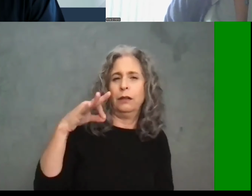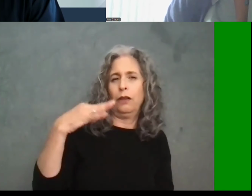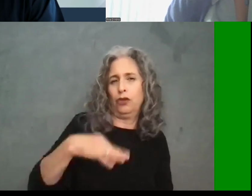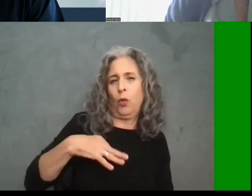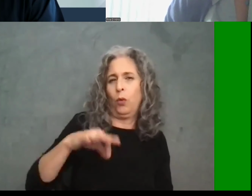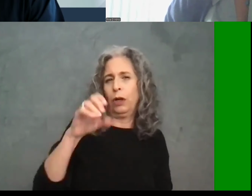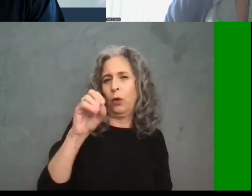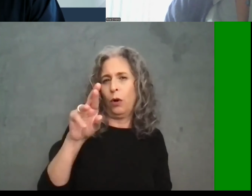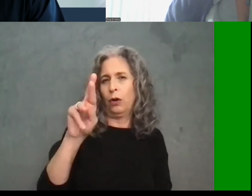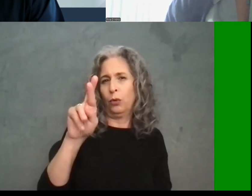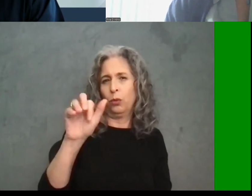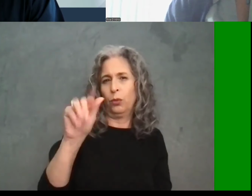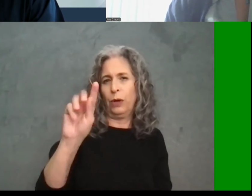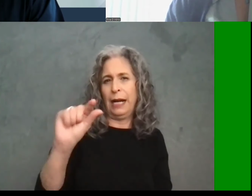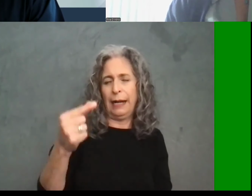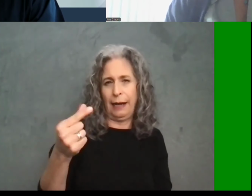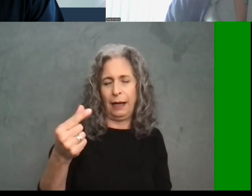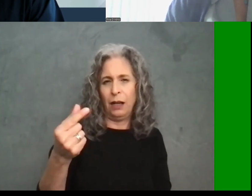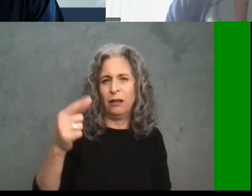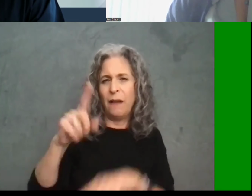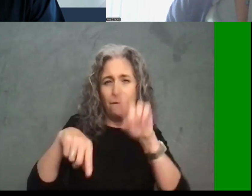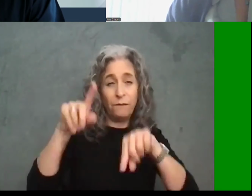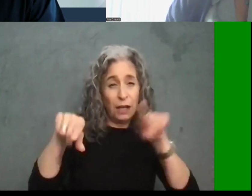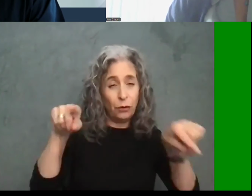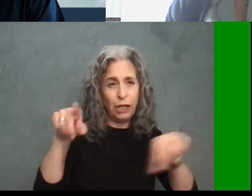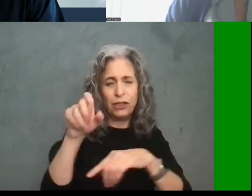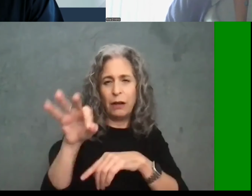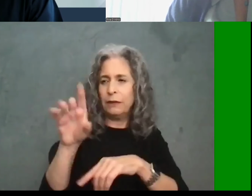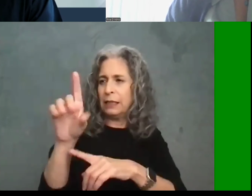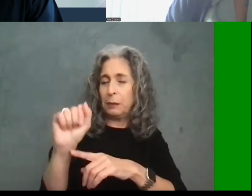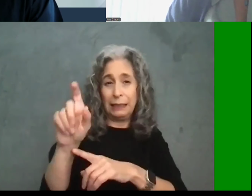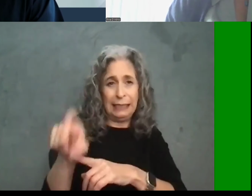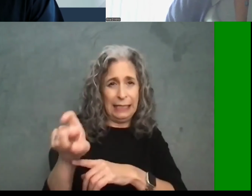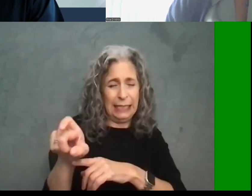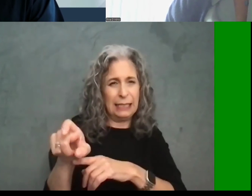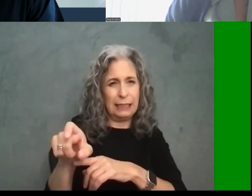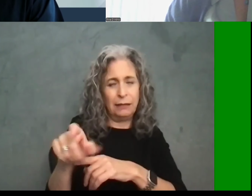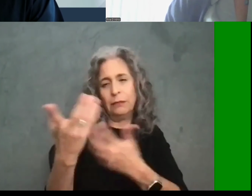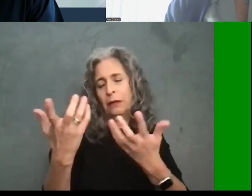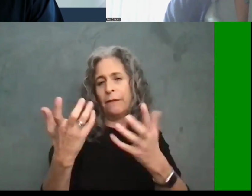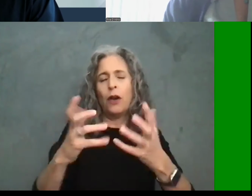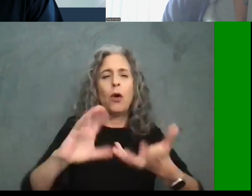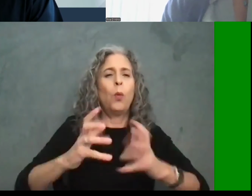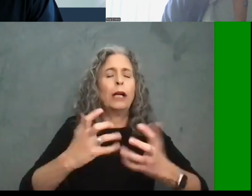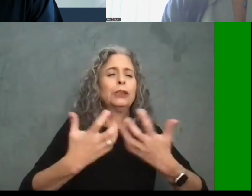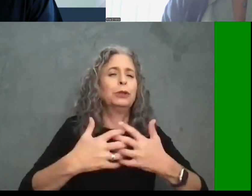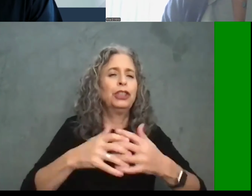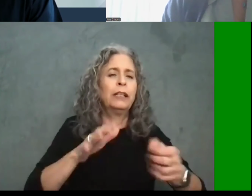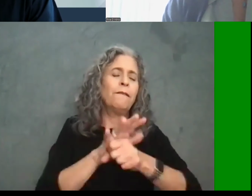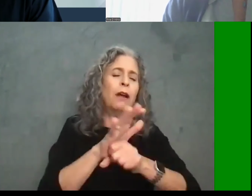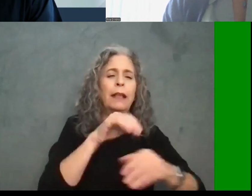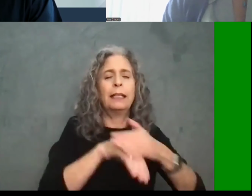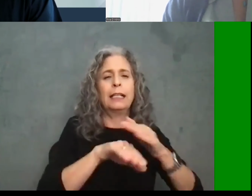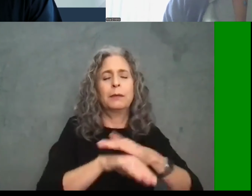So, what do you think of the variations in disability needs? Let's say washing machine is fully accessible for